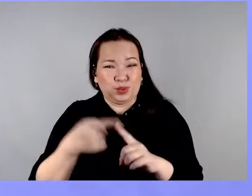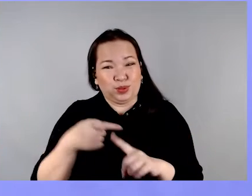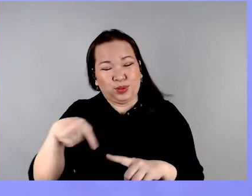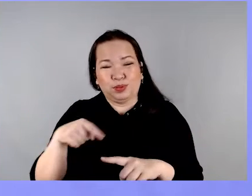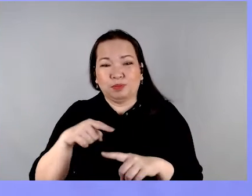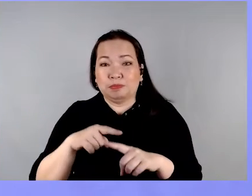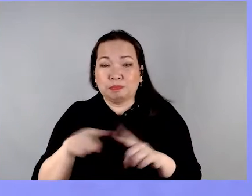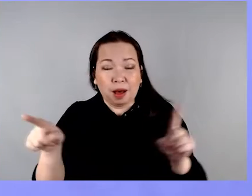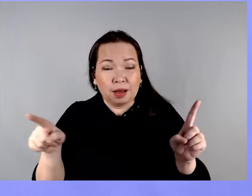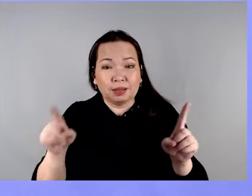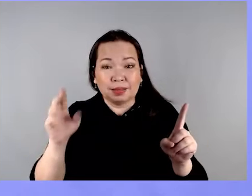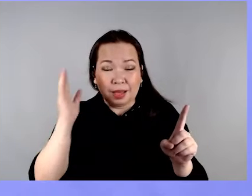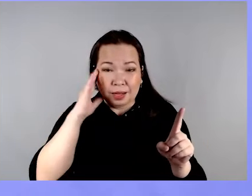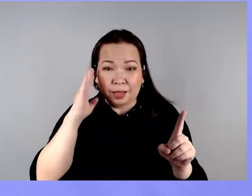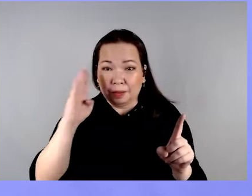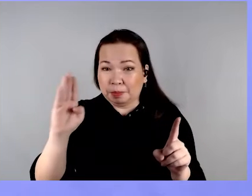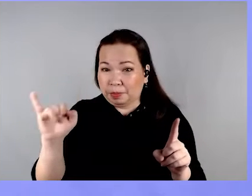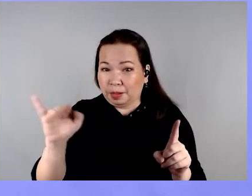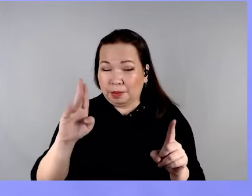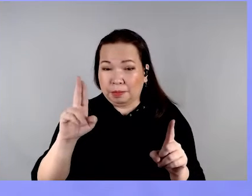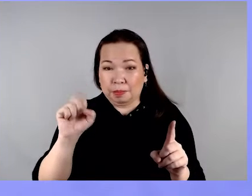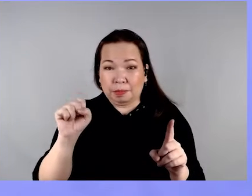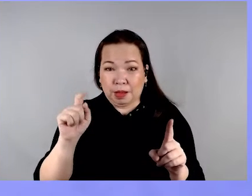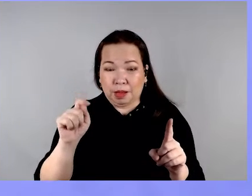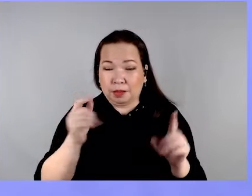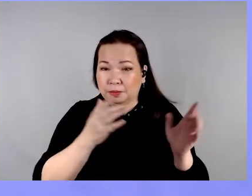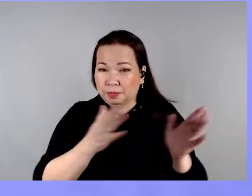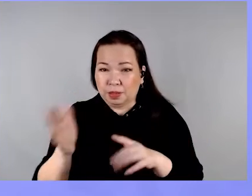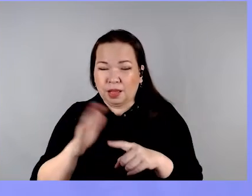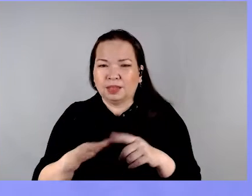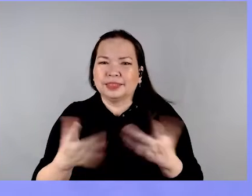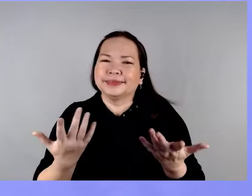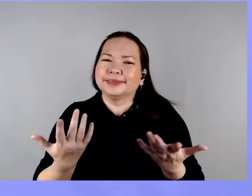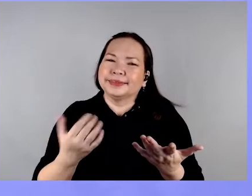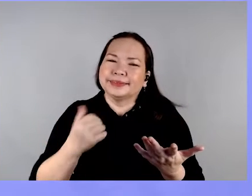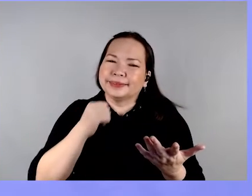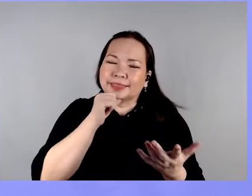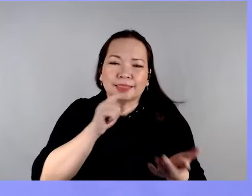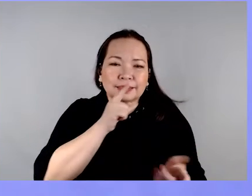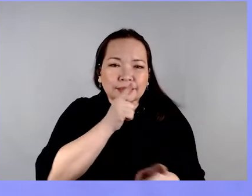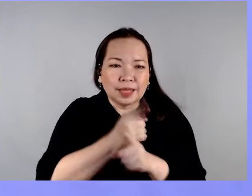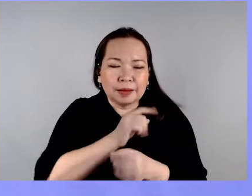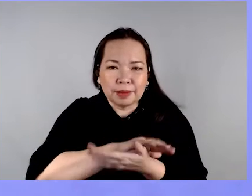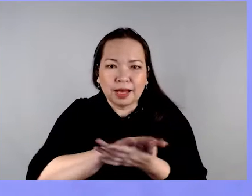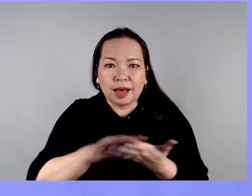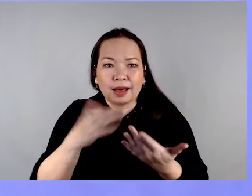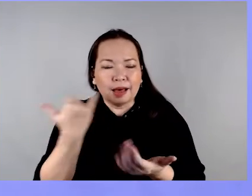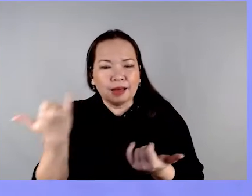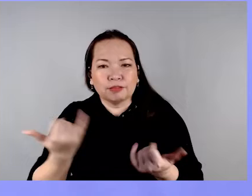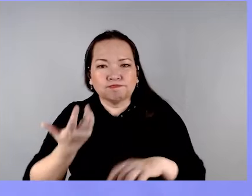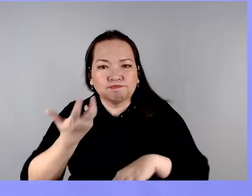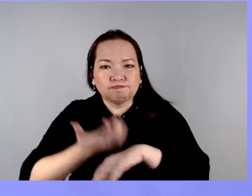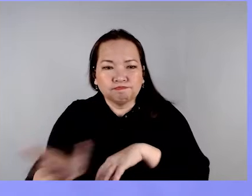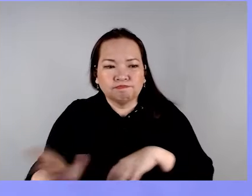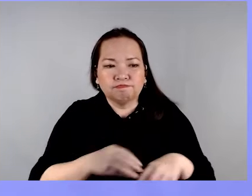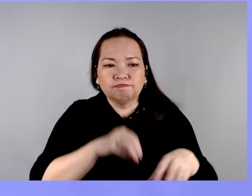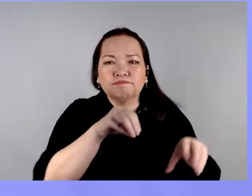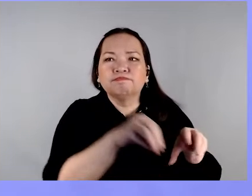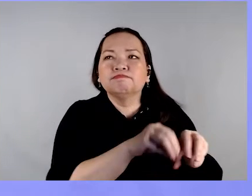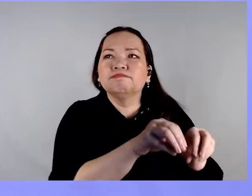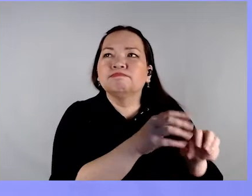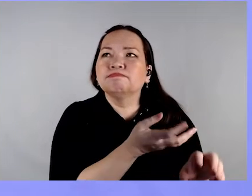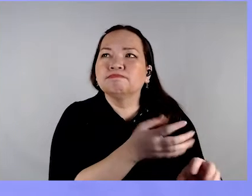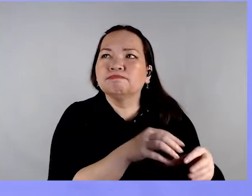cause for concern when the use of buy-bust operations is abused and planting evidence is done by some law enforcement